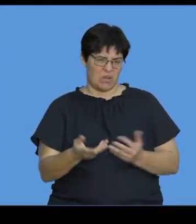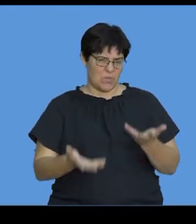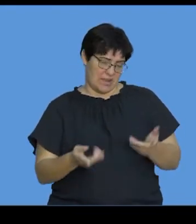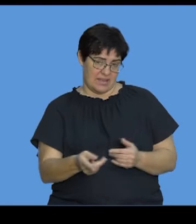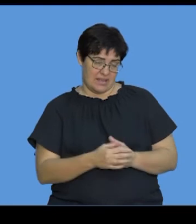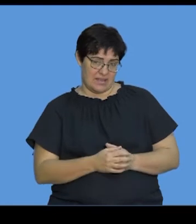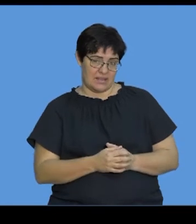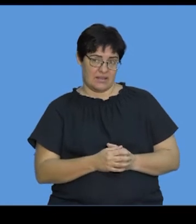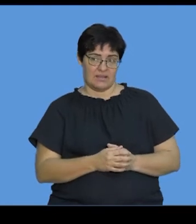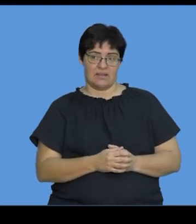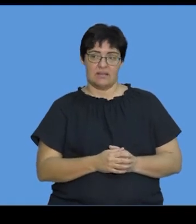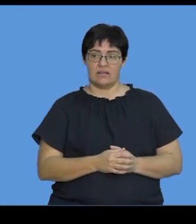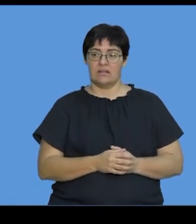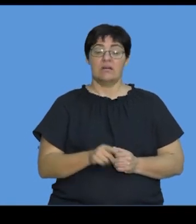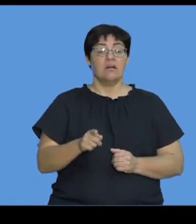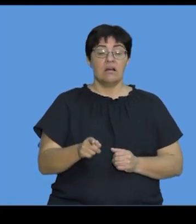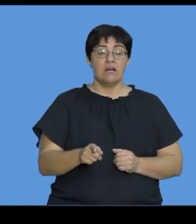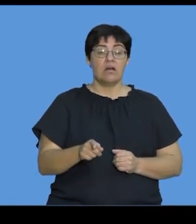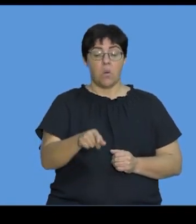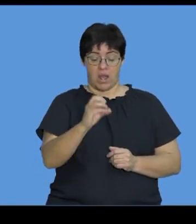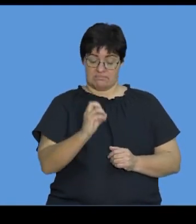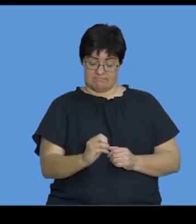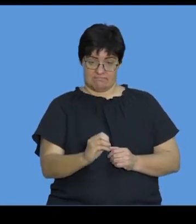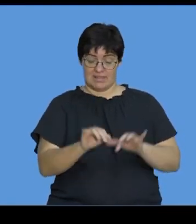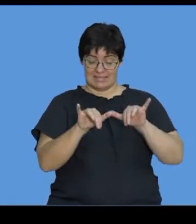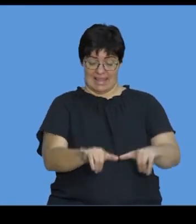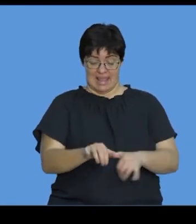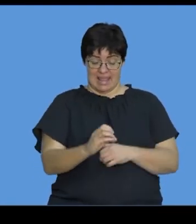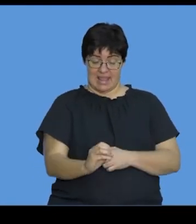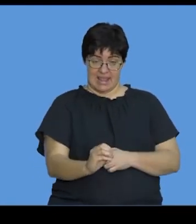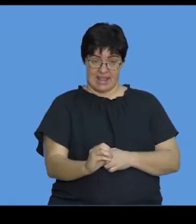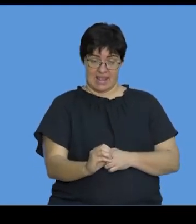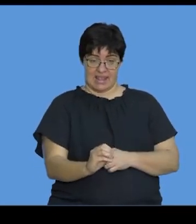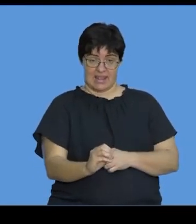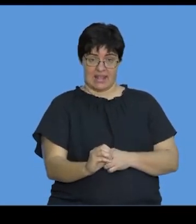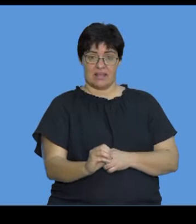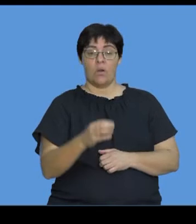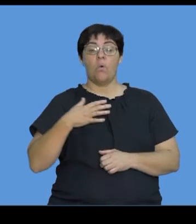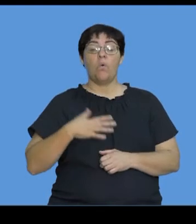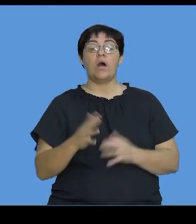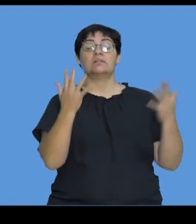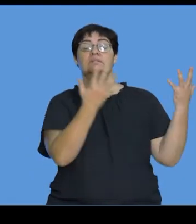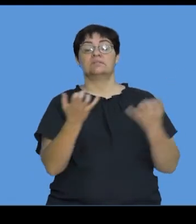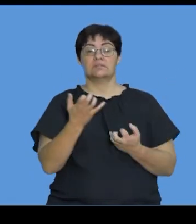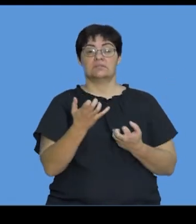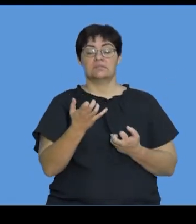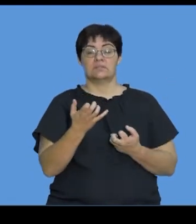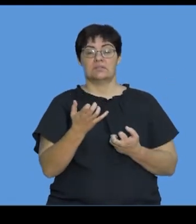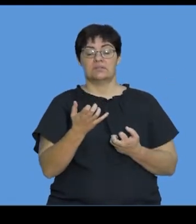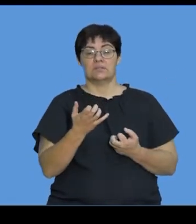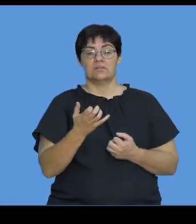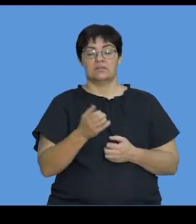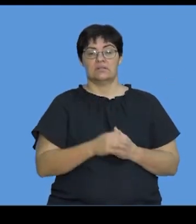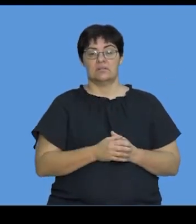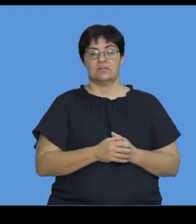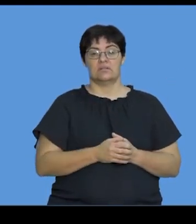ball. Initially, the hockey ball was stationary. They want you to calculate the ball's